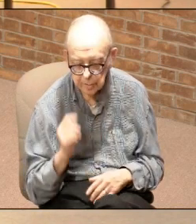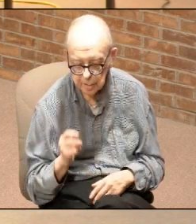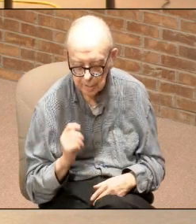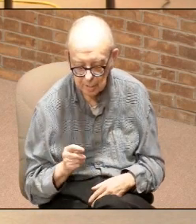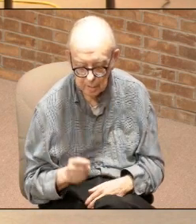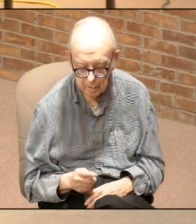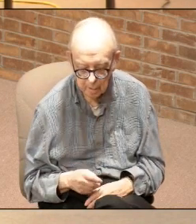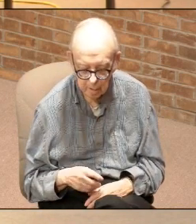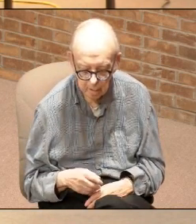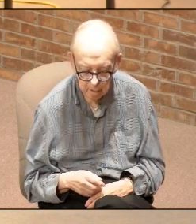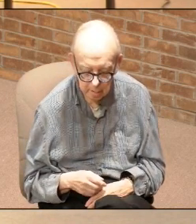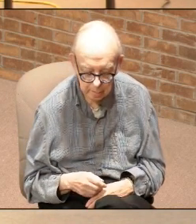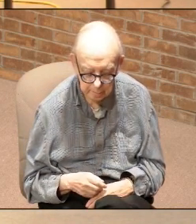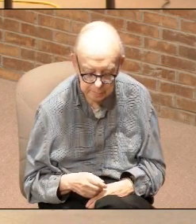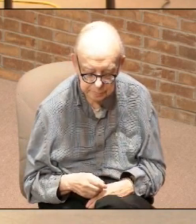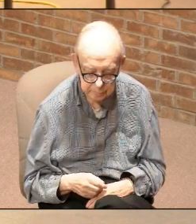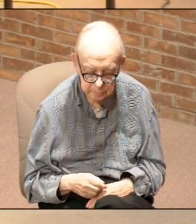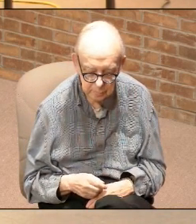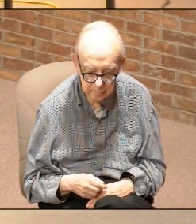and take your joy